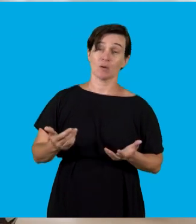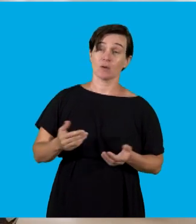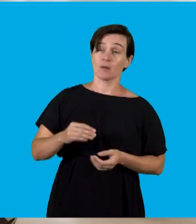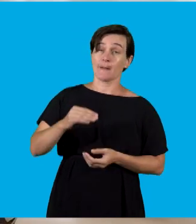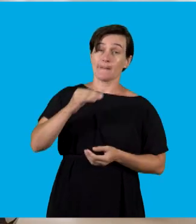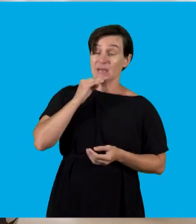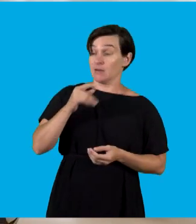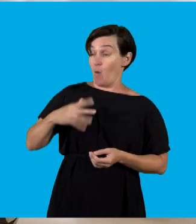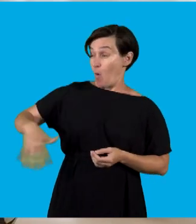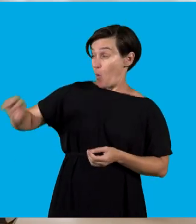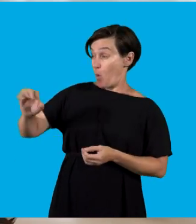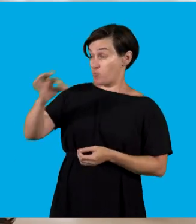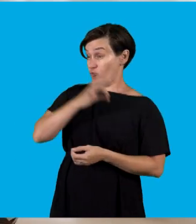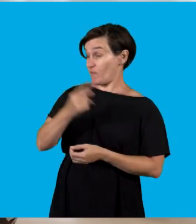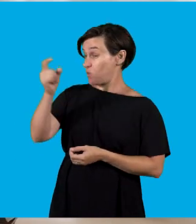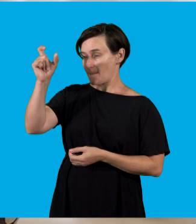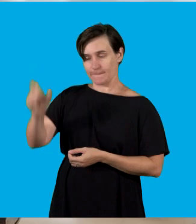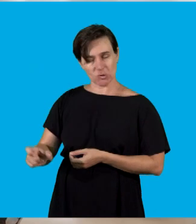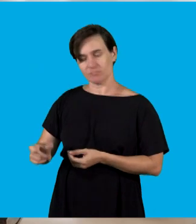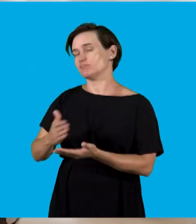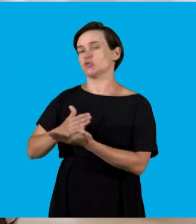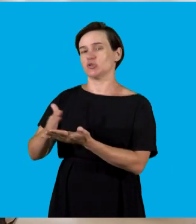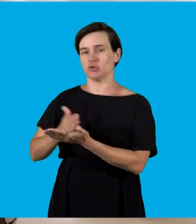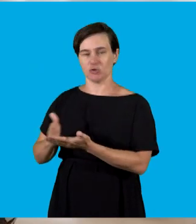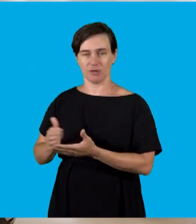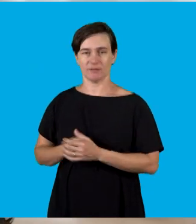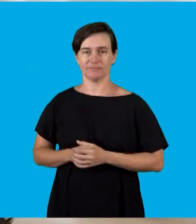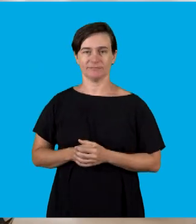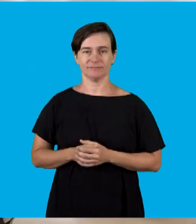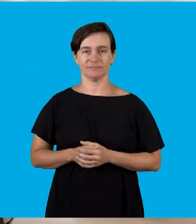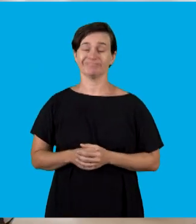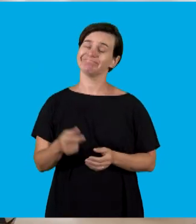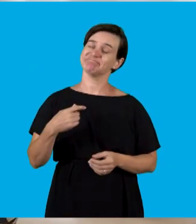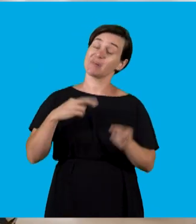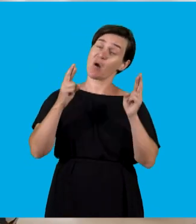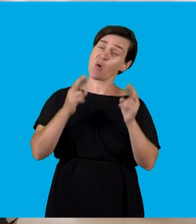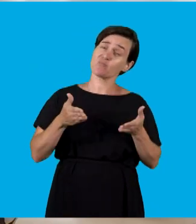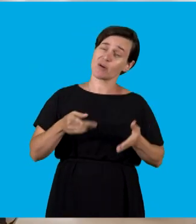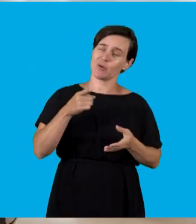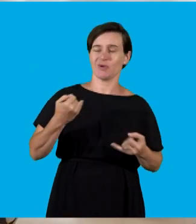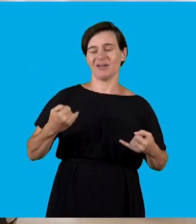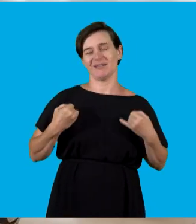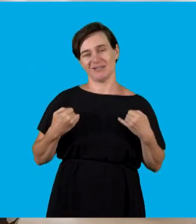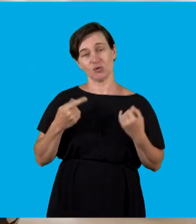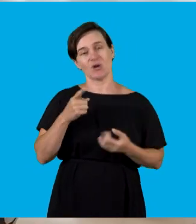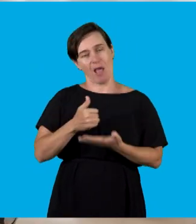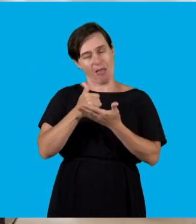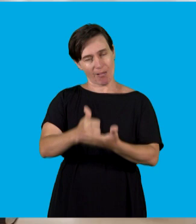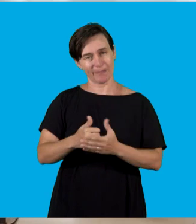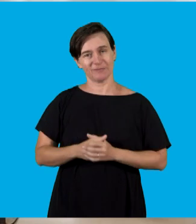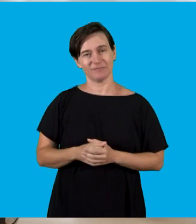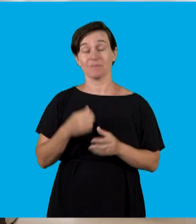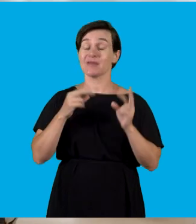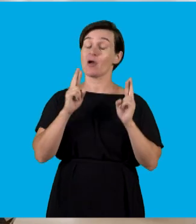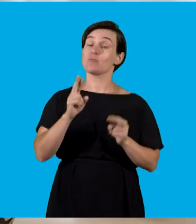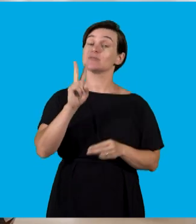of a partnership belongs to one partner, but the profits are shared. With that being said, I hope today's lesson was